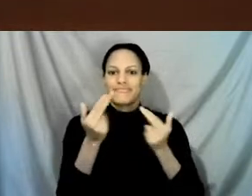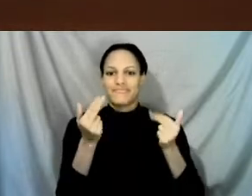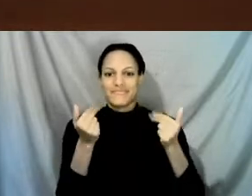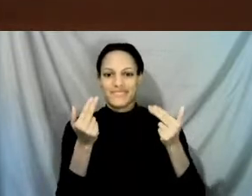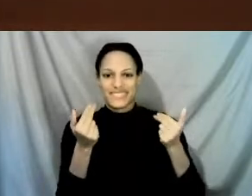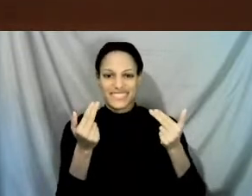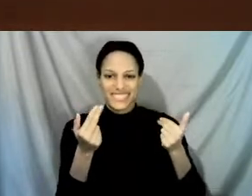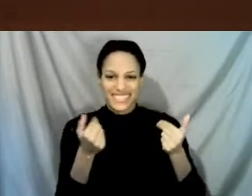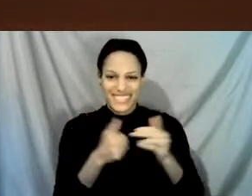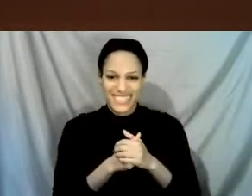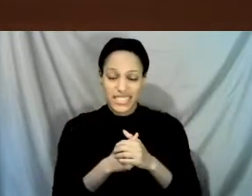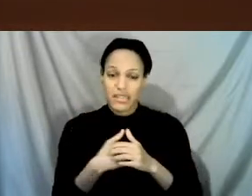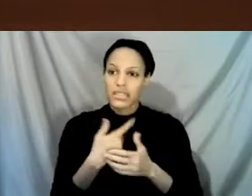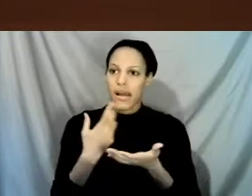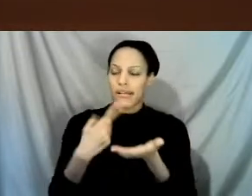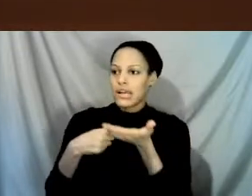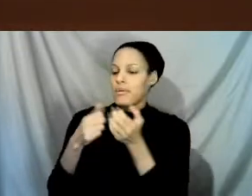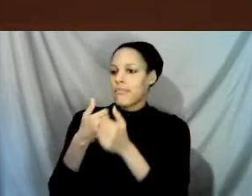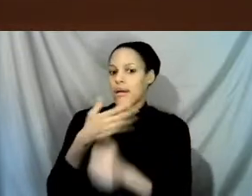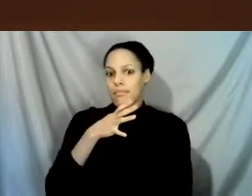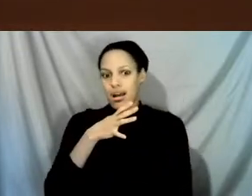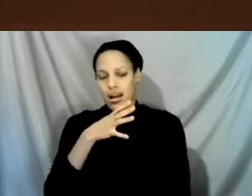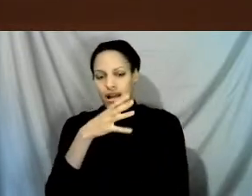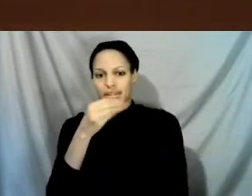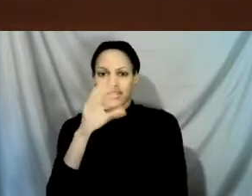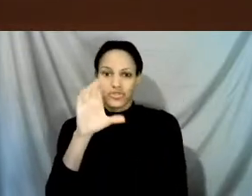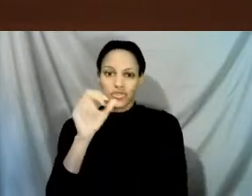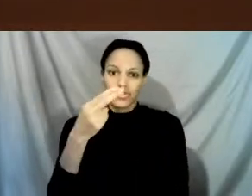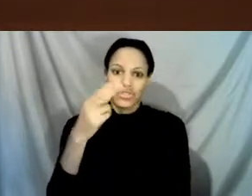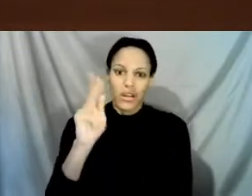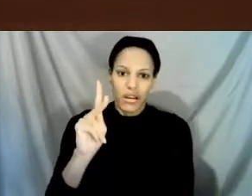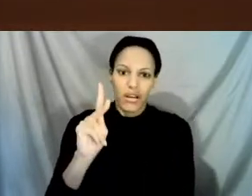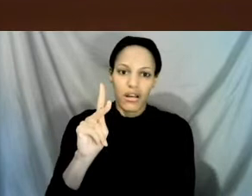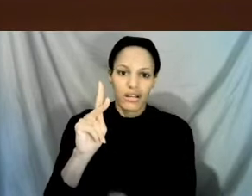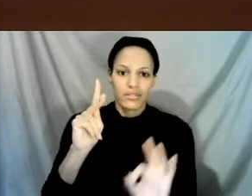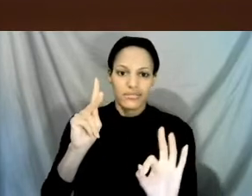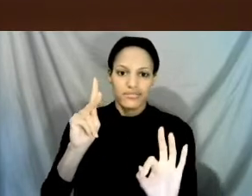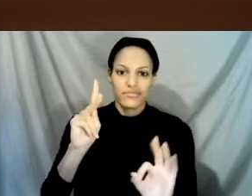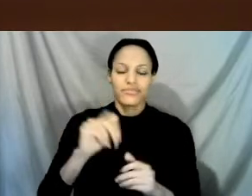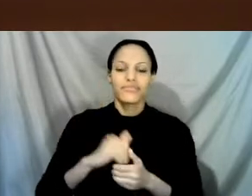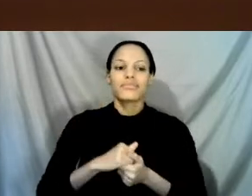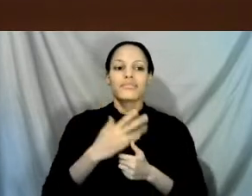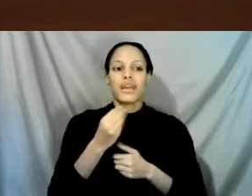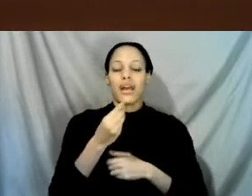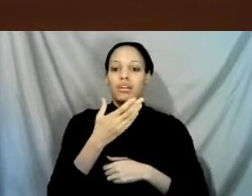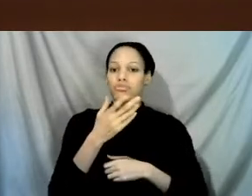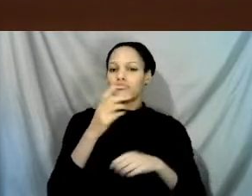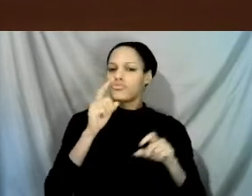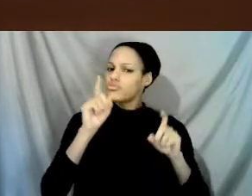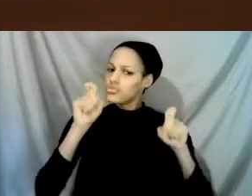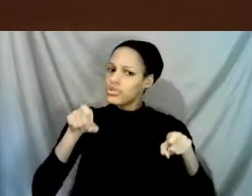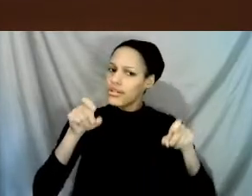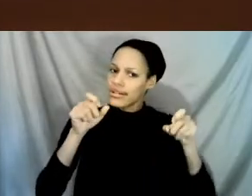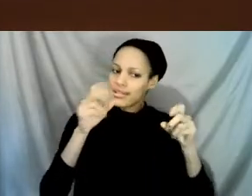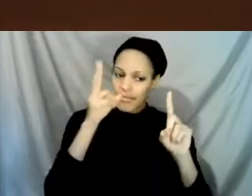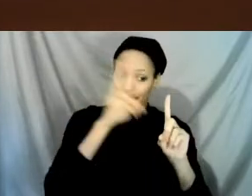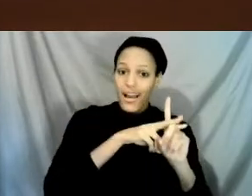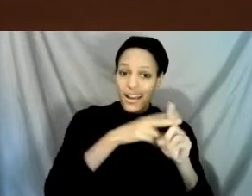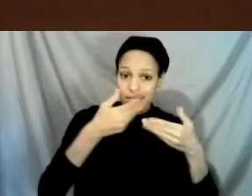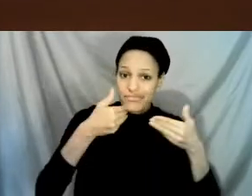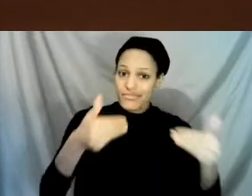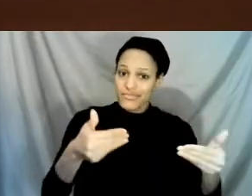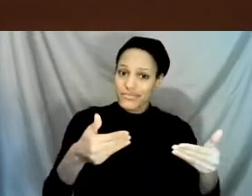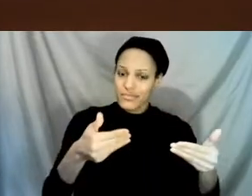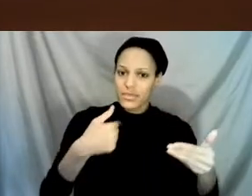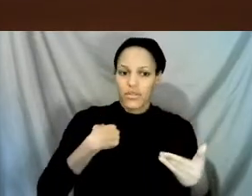So I talked to my mom, I talked to Chuck, and they told me, you know, I better apply. And so I applied